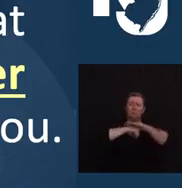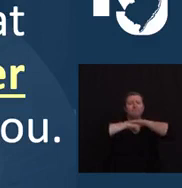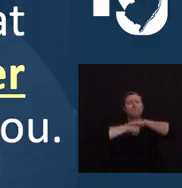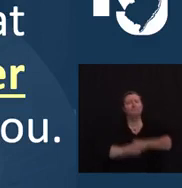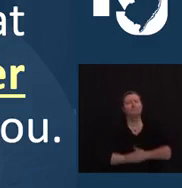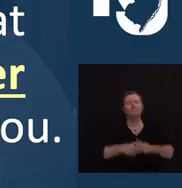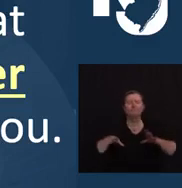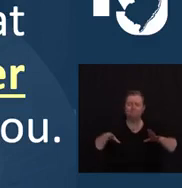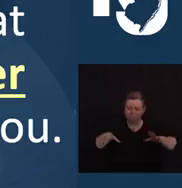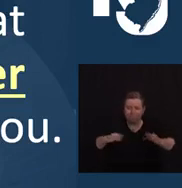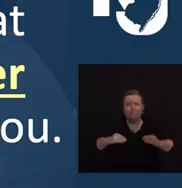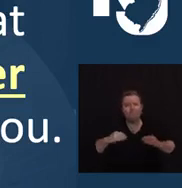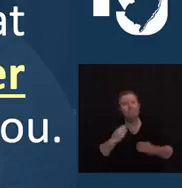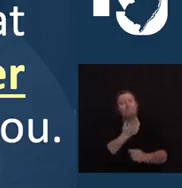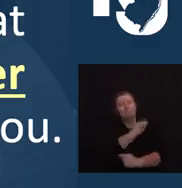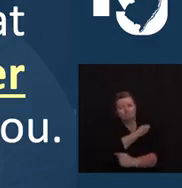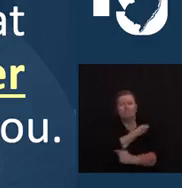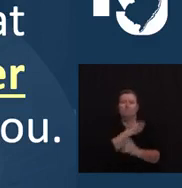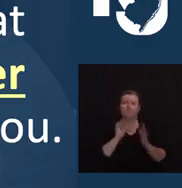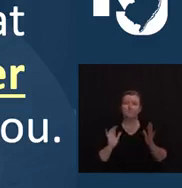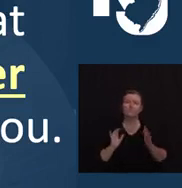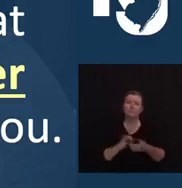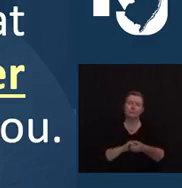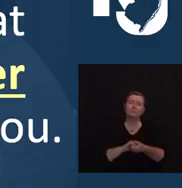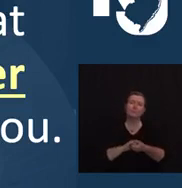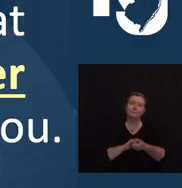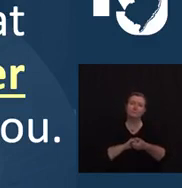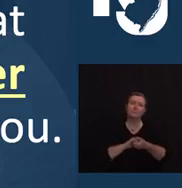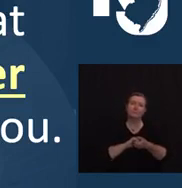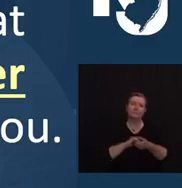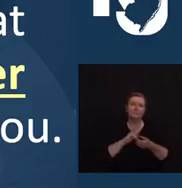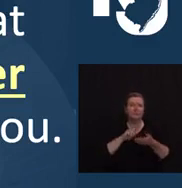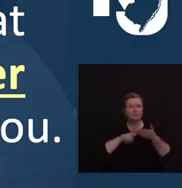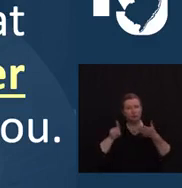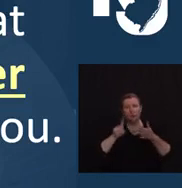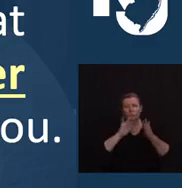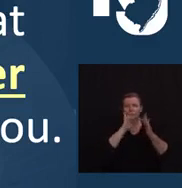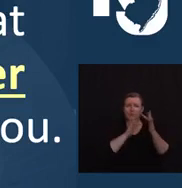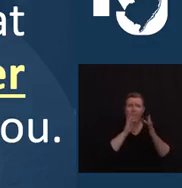center. Visit our appointment finder at that website,